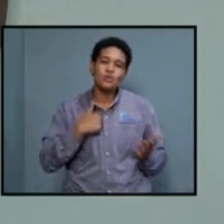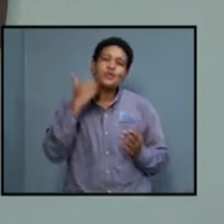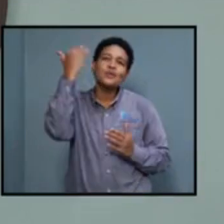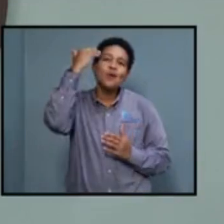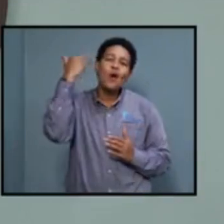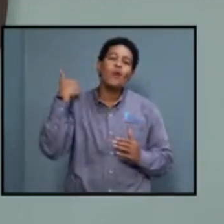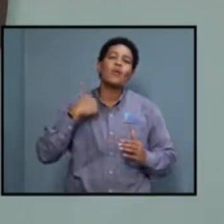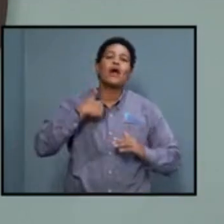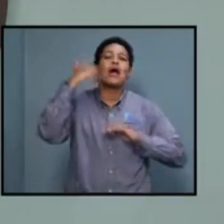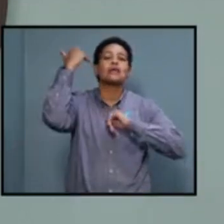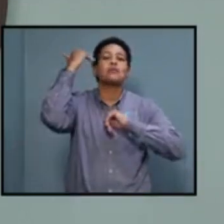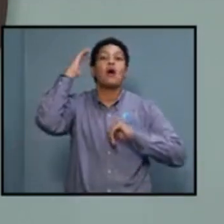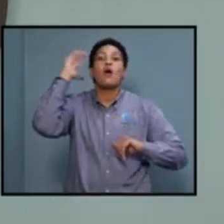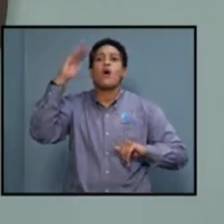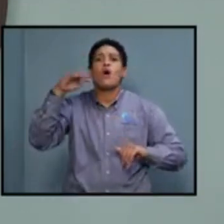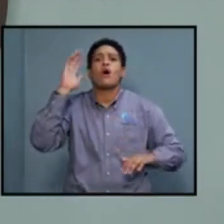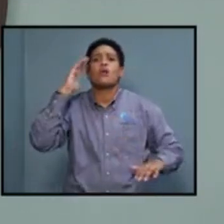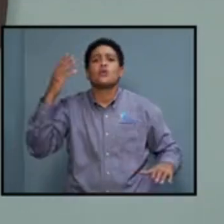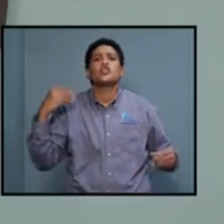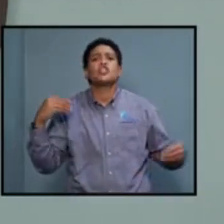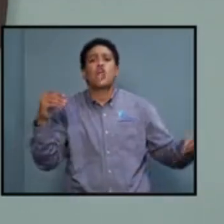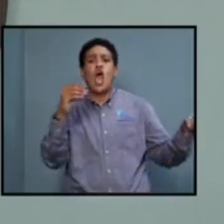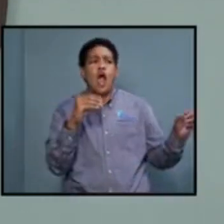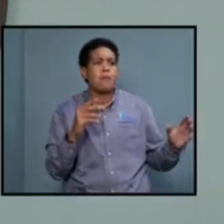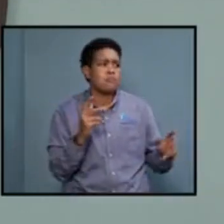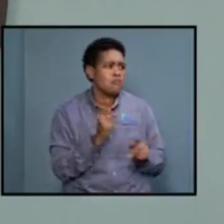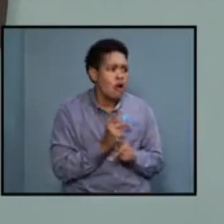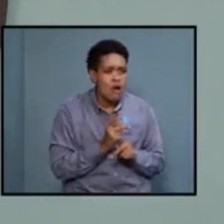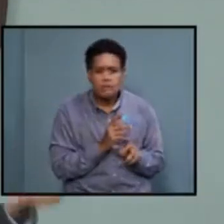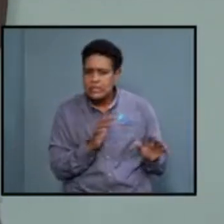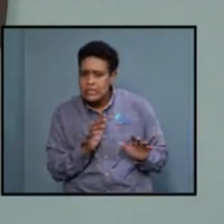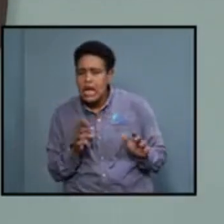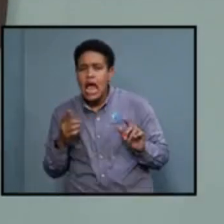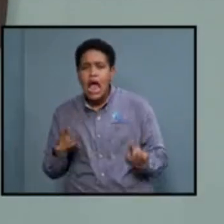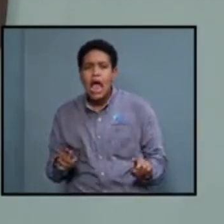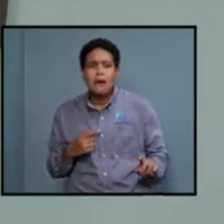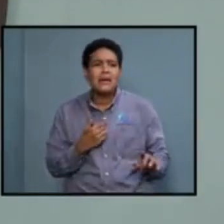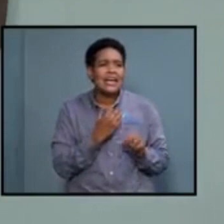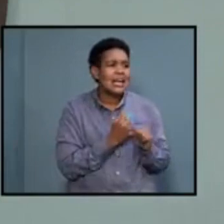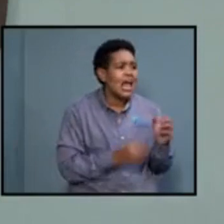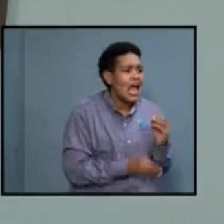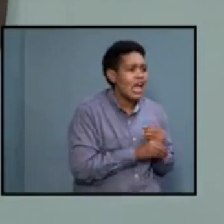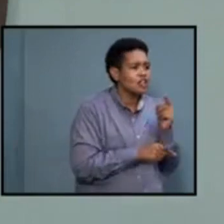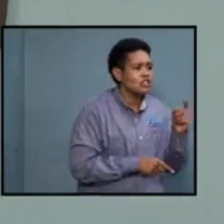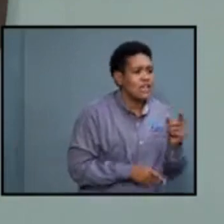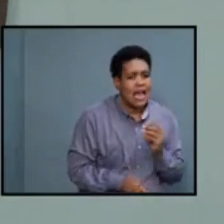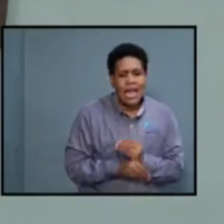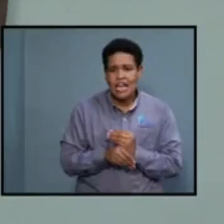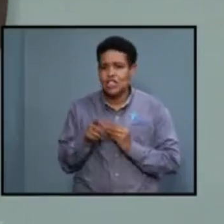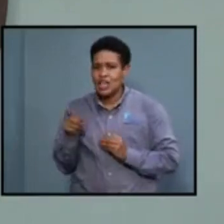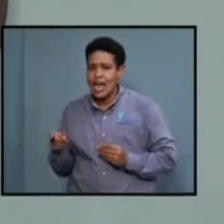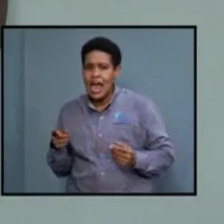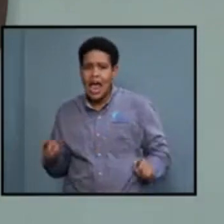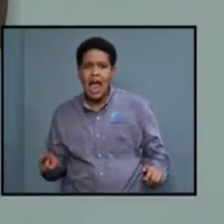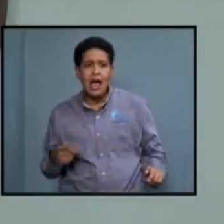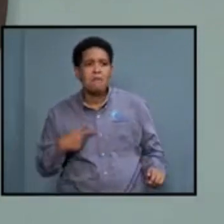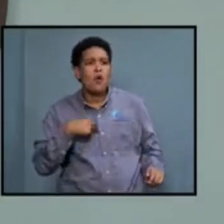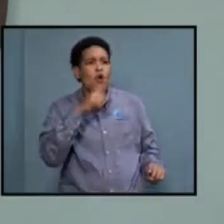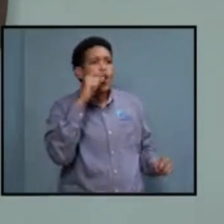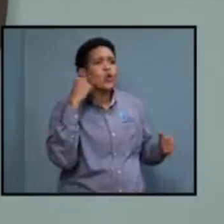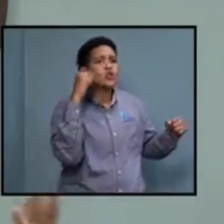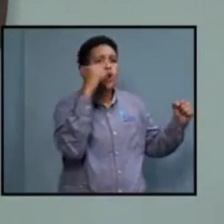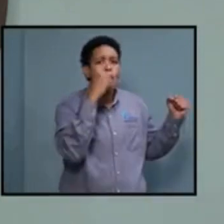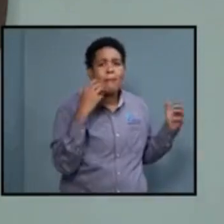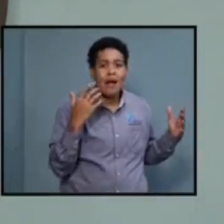be expected you know everyone is going to shop in a precautionary way let me get an extra this and an extra that and let me go to the